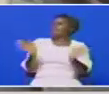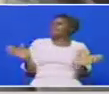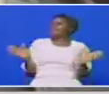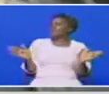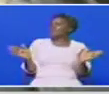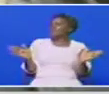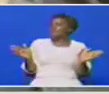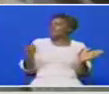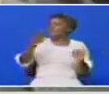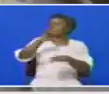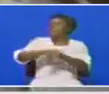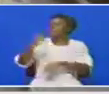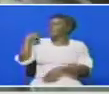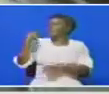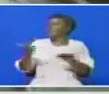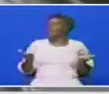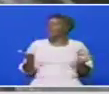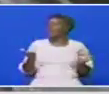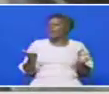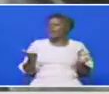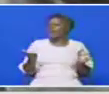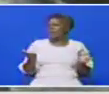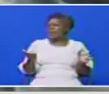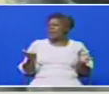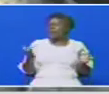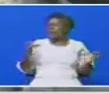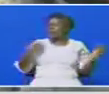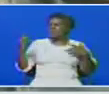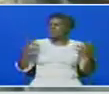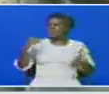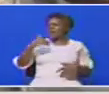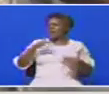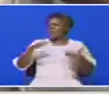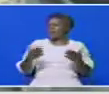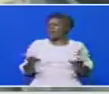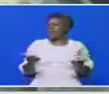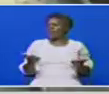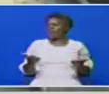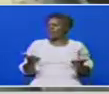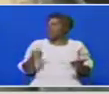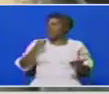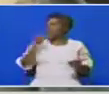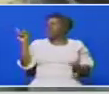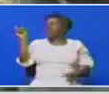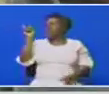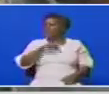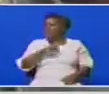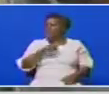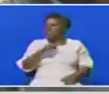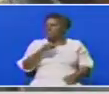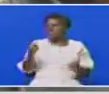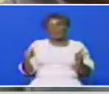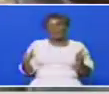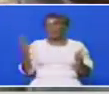Machakos, where you're getting these numbers from. So as far as we are concerned, it is not over. It is not